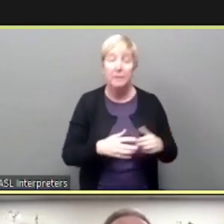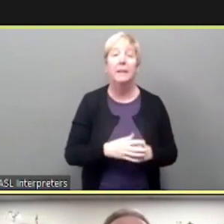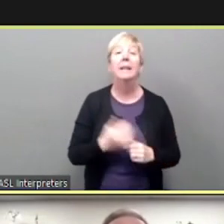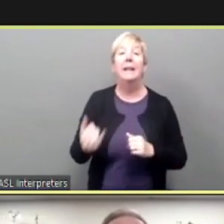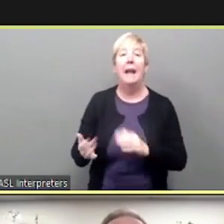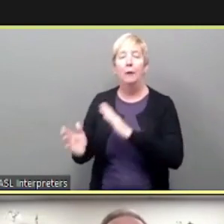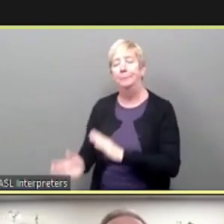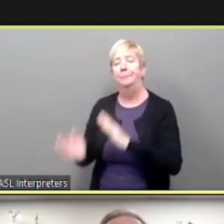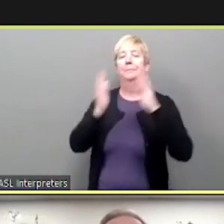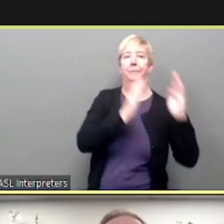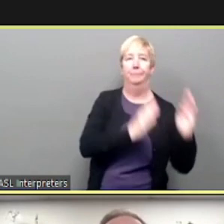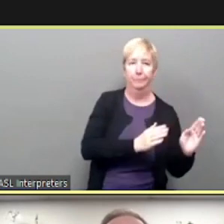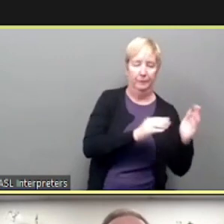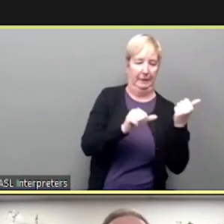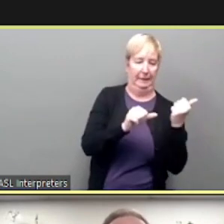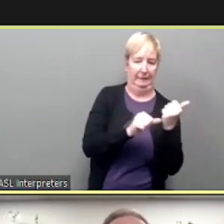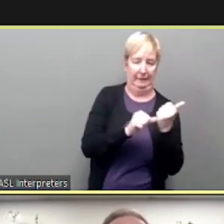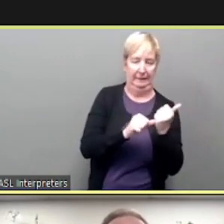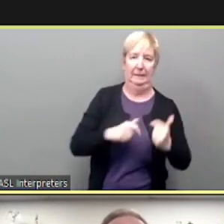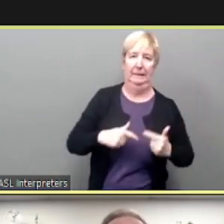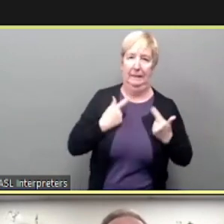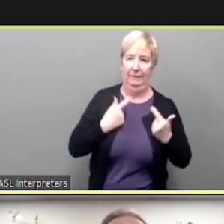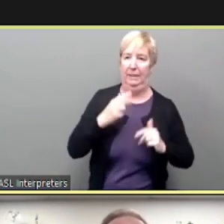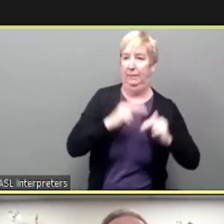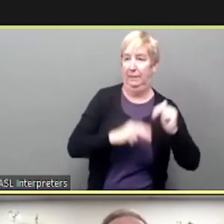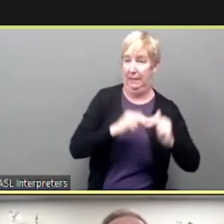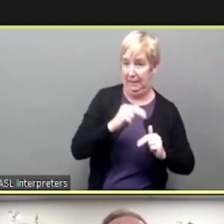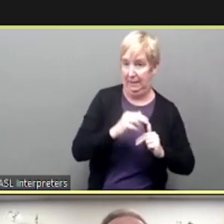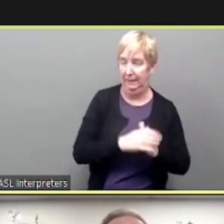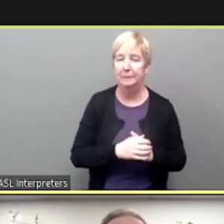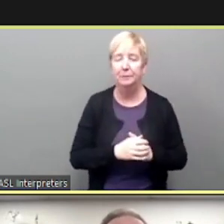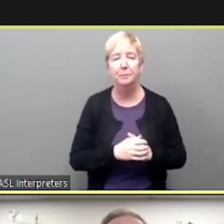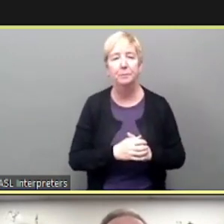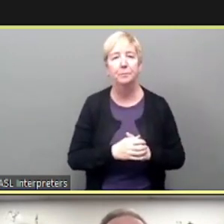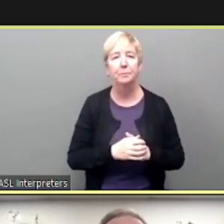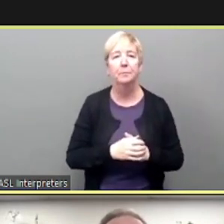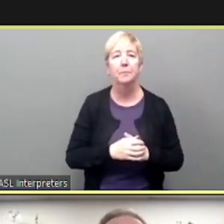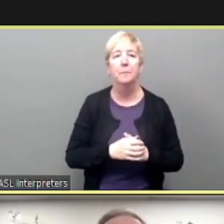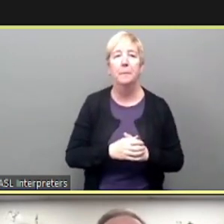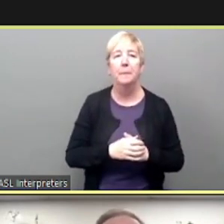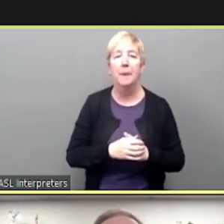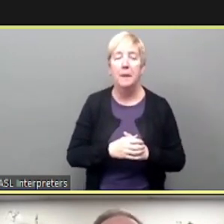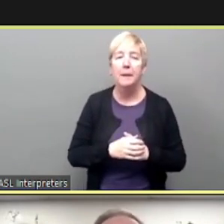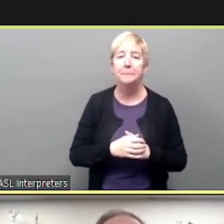facility employee vaccination rates. And those are